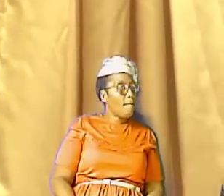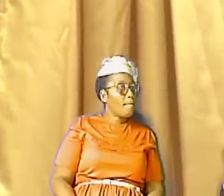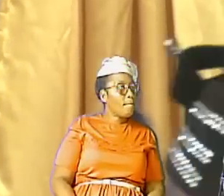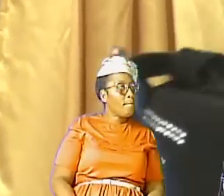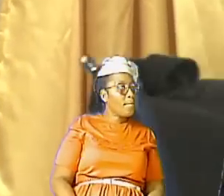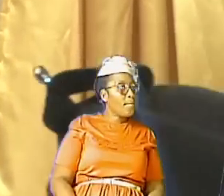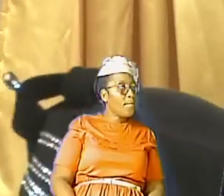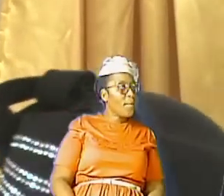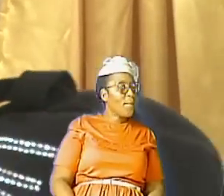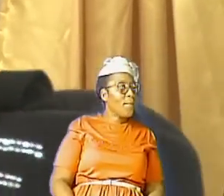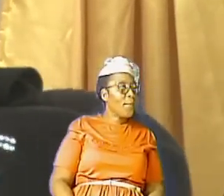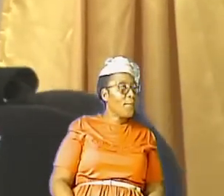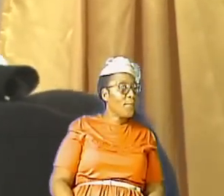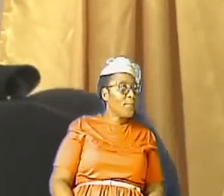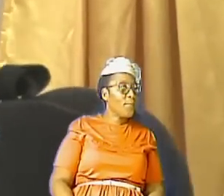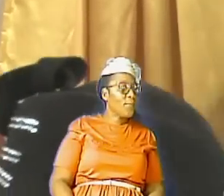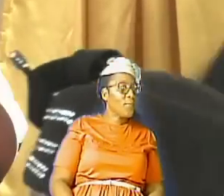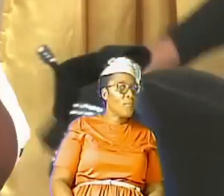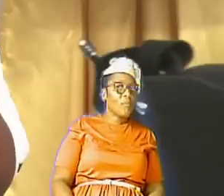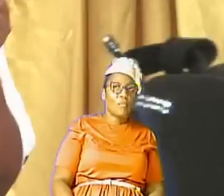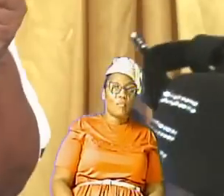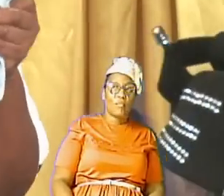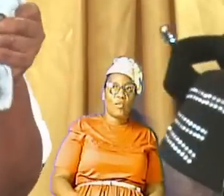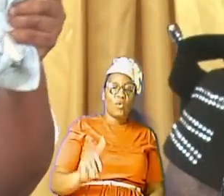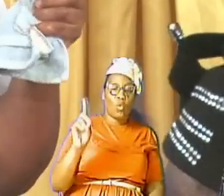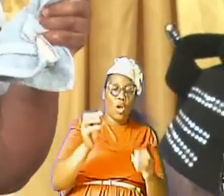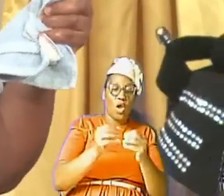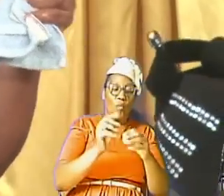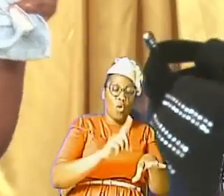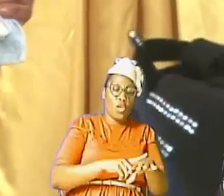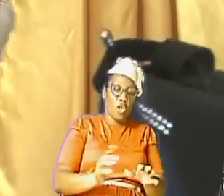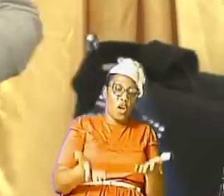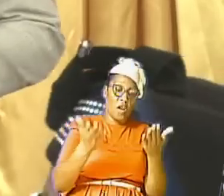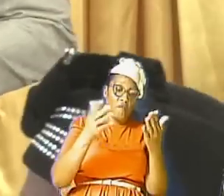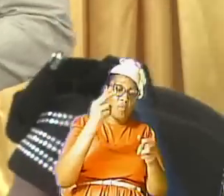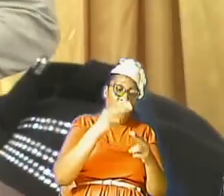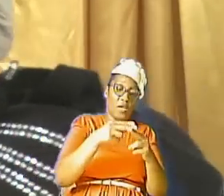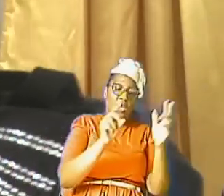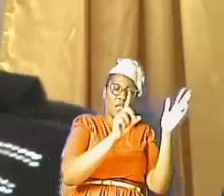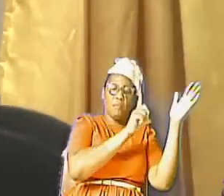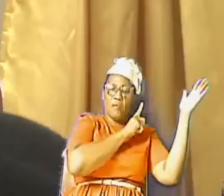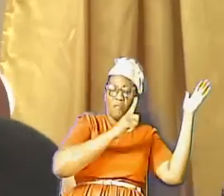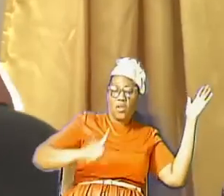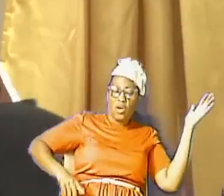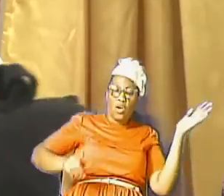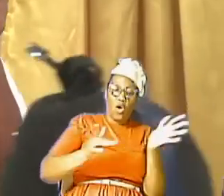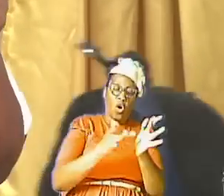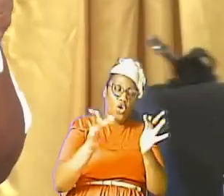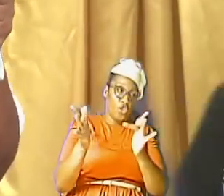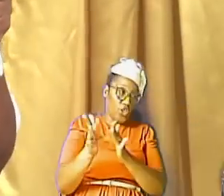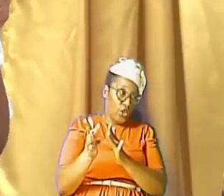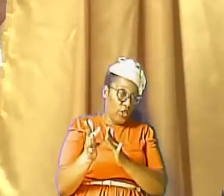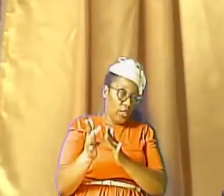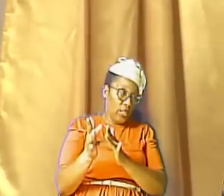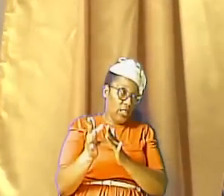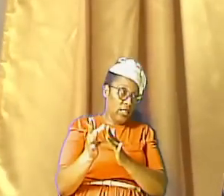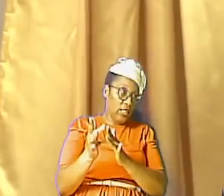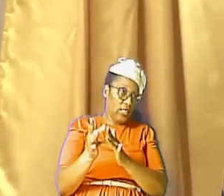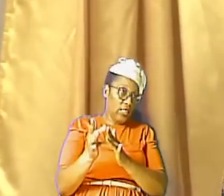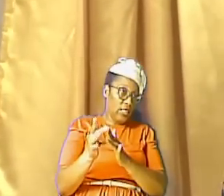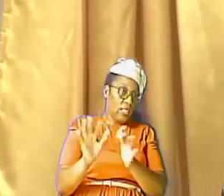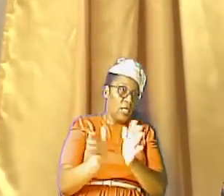Hallelujah. Hallelujah. Come on, saints of God. One more time, we're going to lift up the name of the Lord Jesus. Praise Almighty